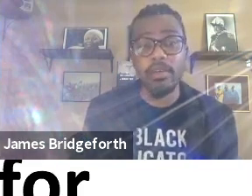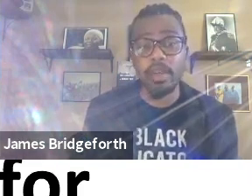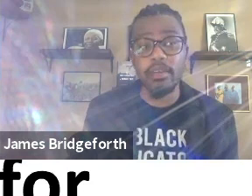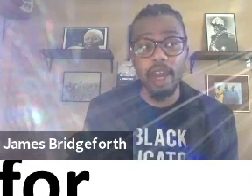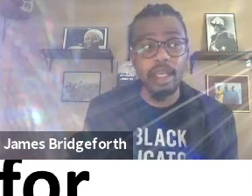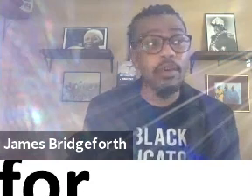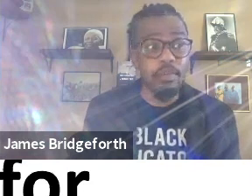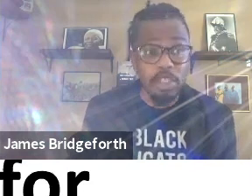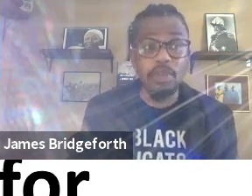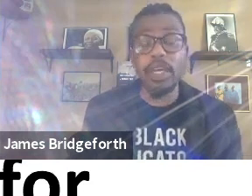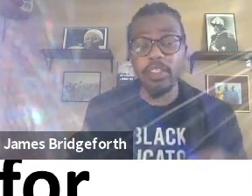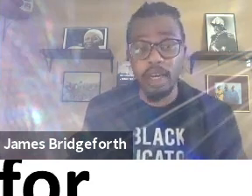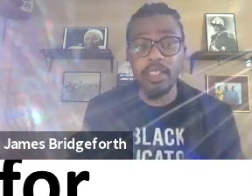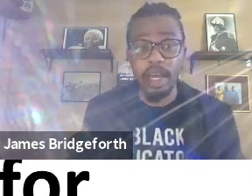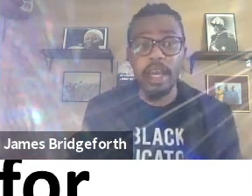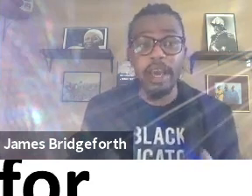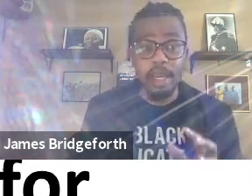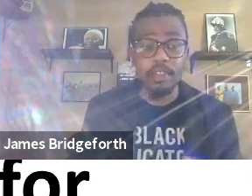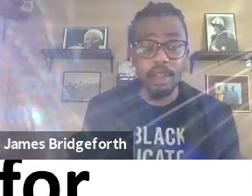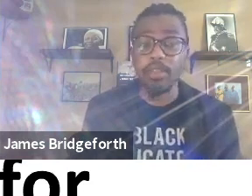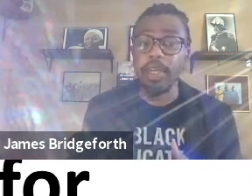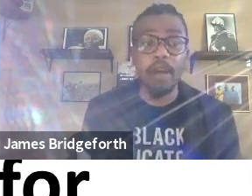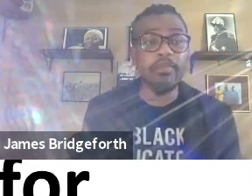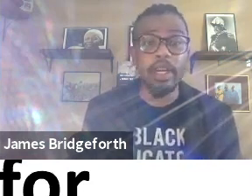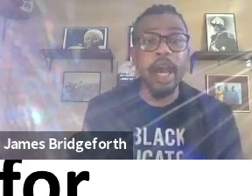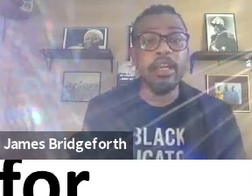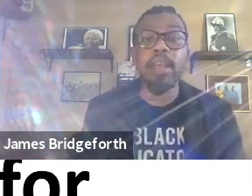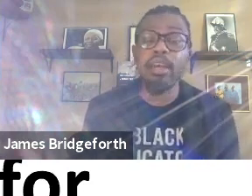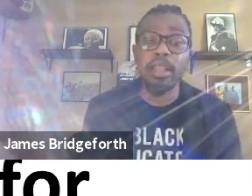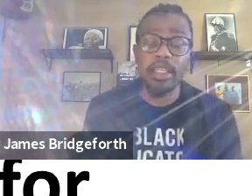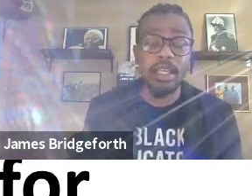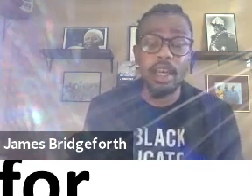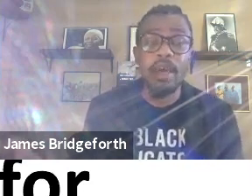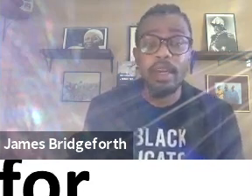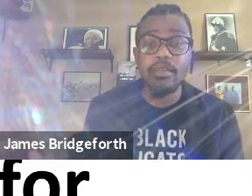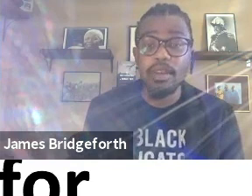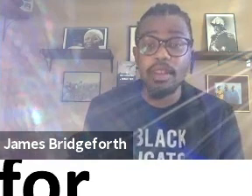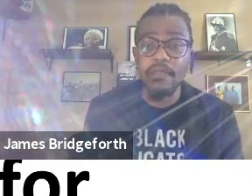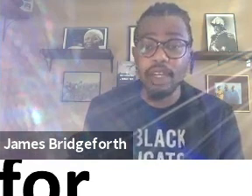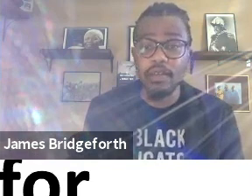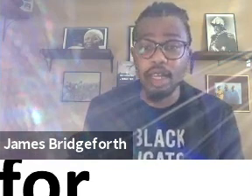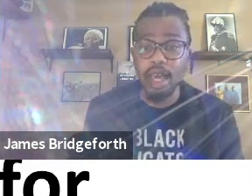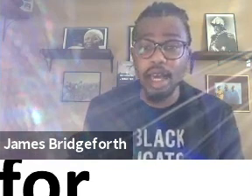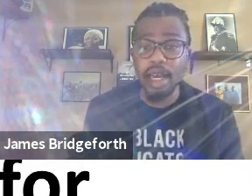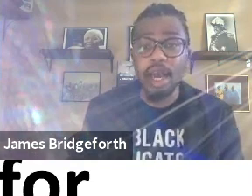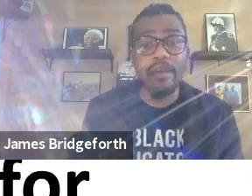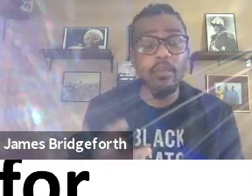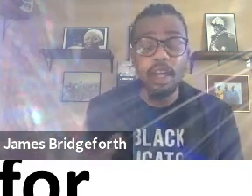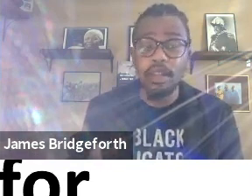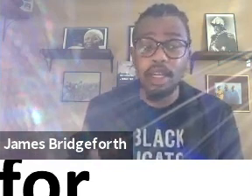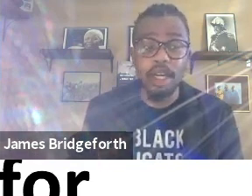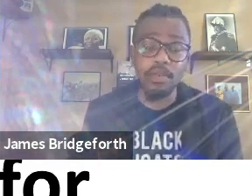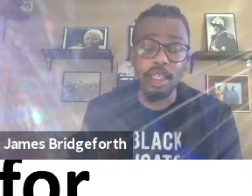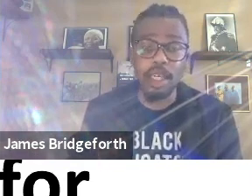that they're not doing that's correct, be sure to address that and make sure that you're being upfront, honest, and authentic, because students definitely do need that.